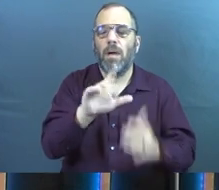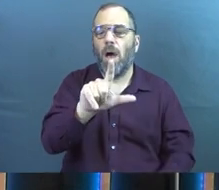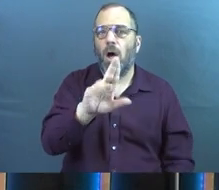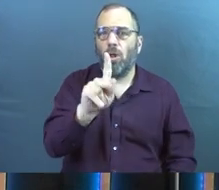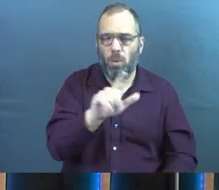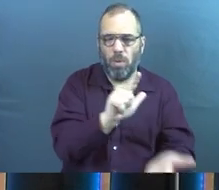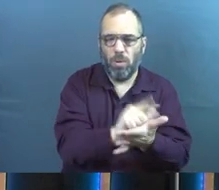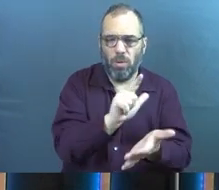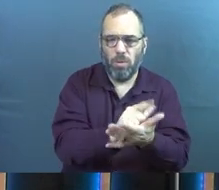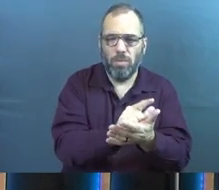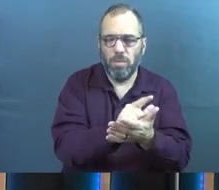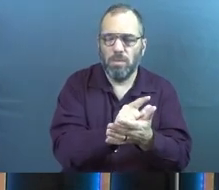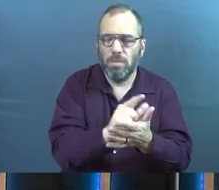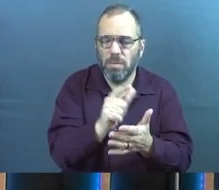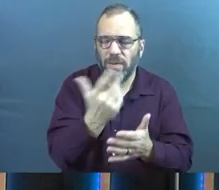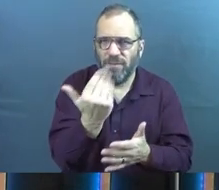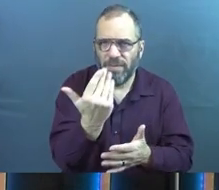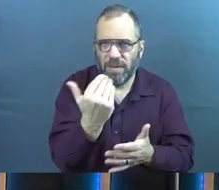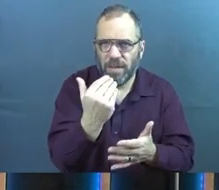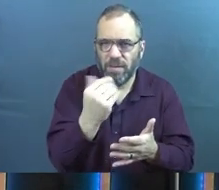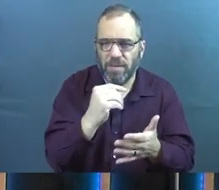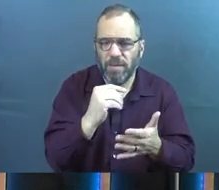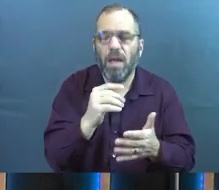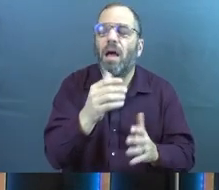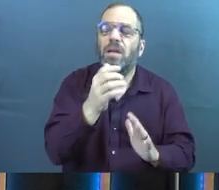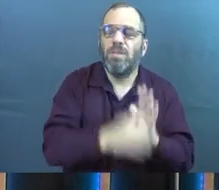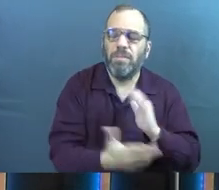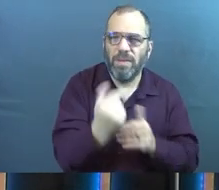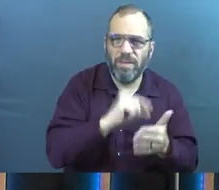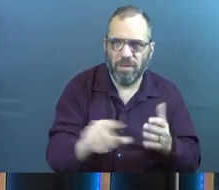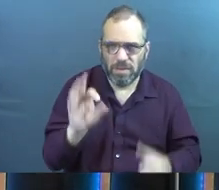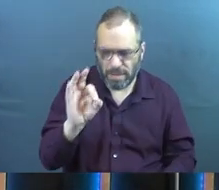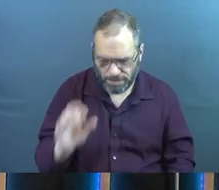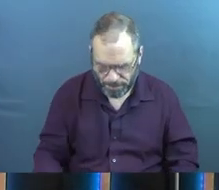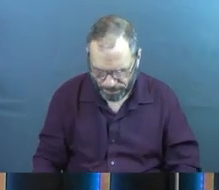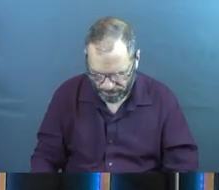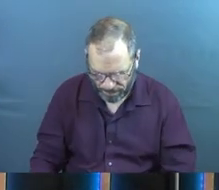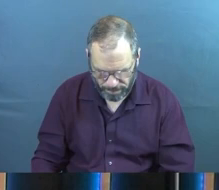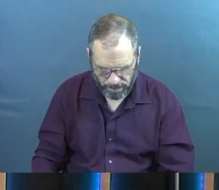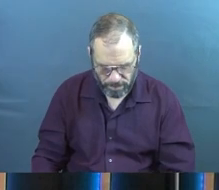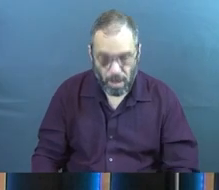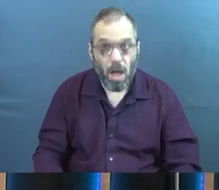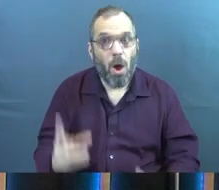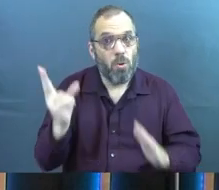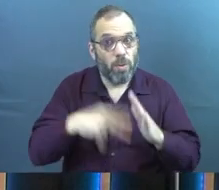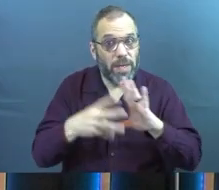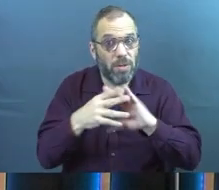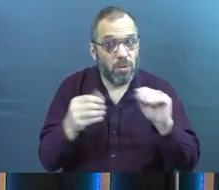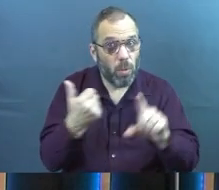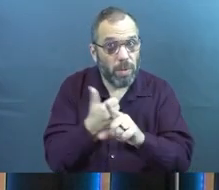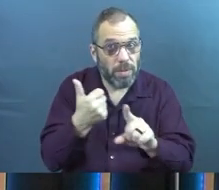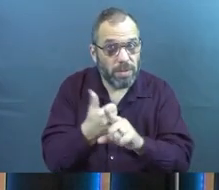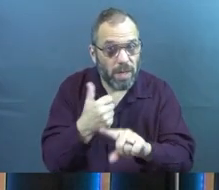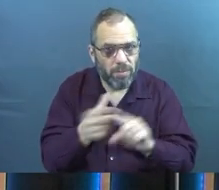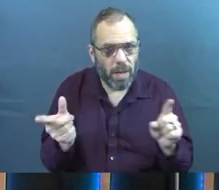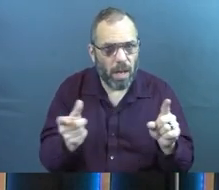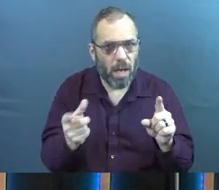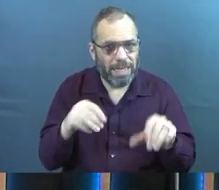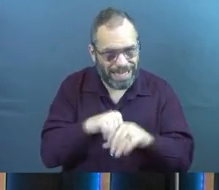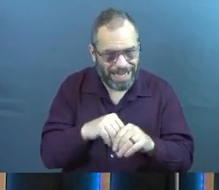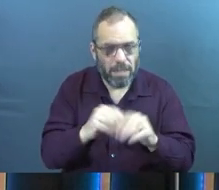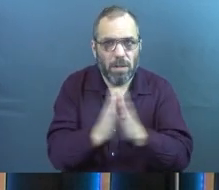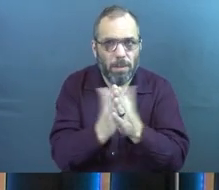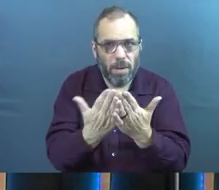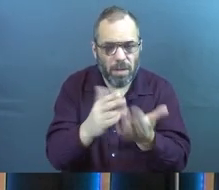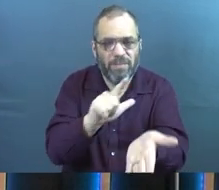verses 5 through 9. And just so you know, this is actually, I really encourage you to go look at this and read the story again, but it's only found in the